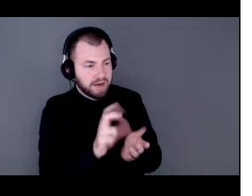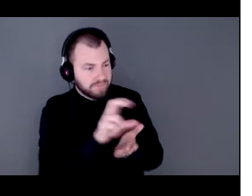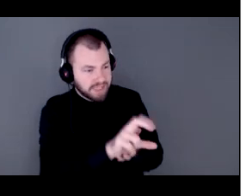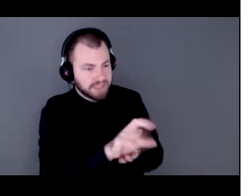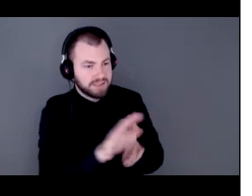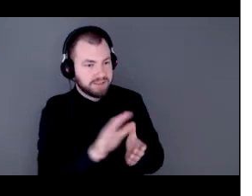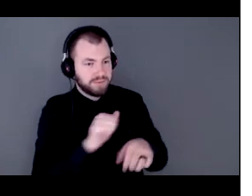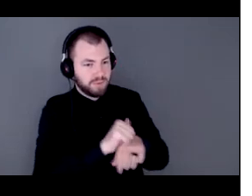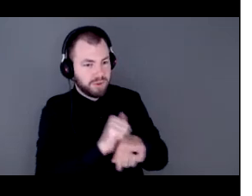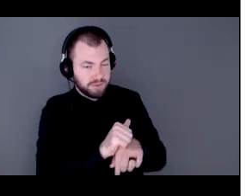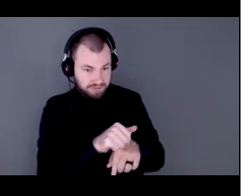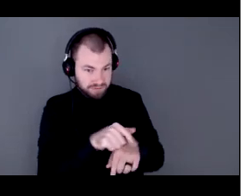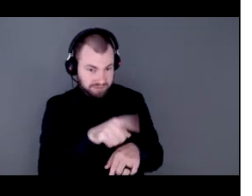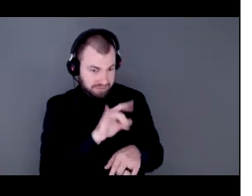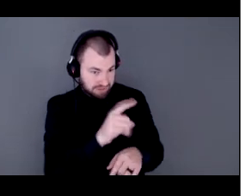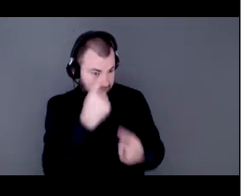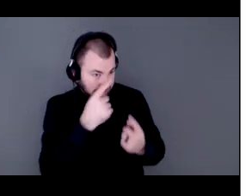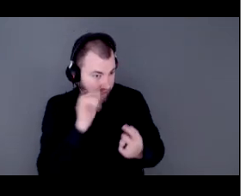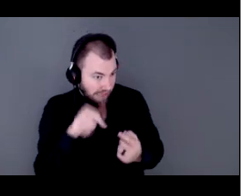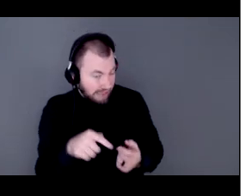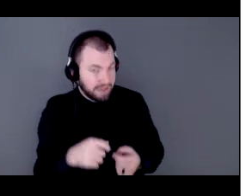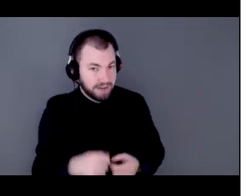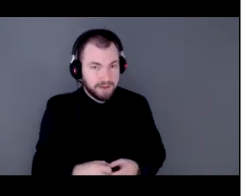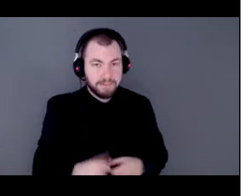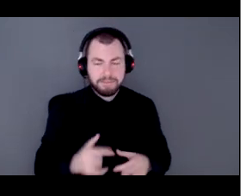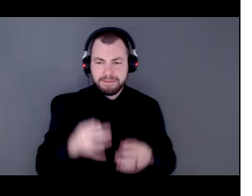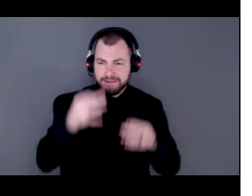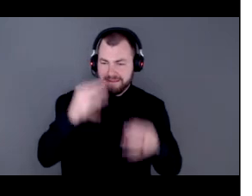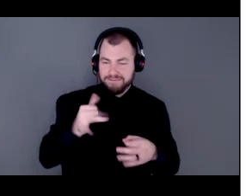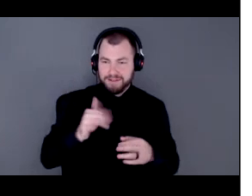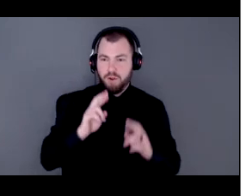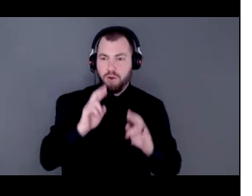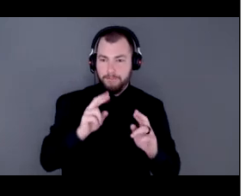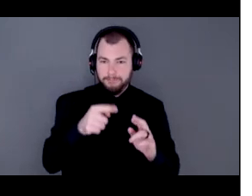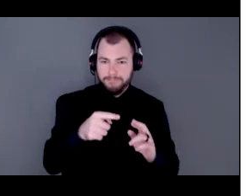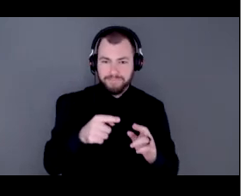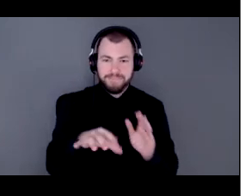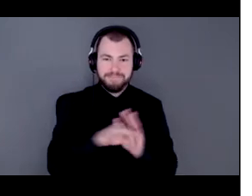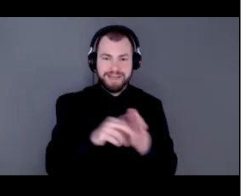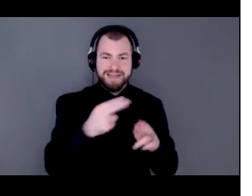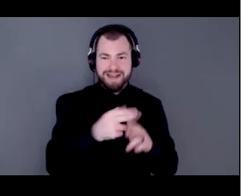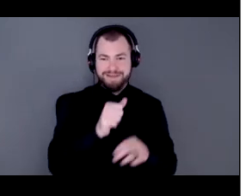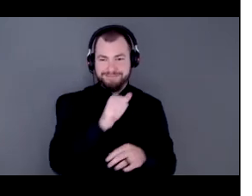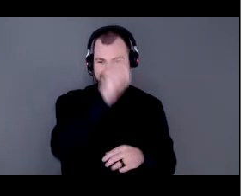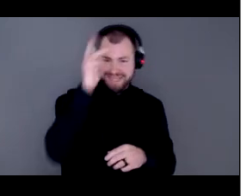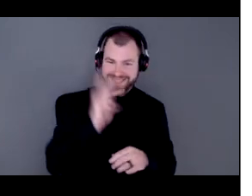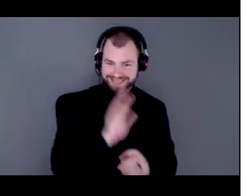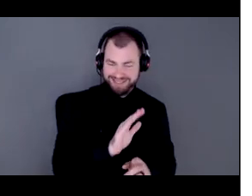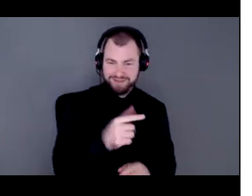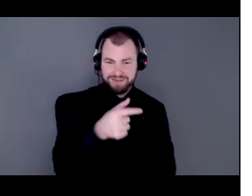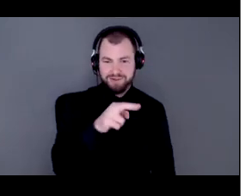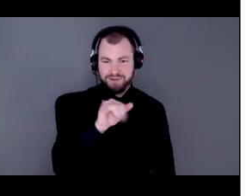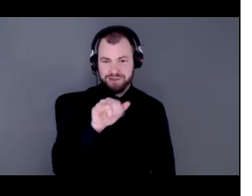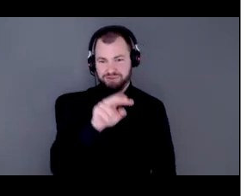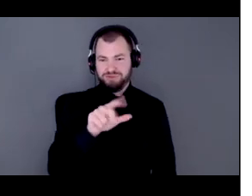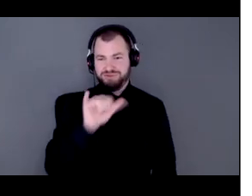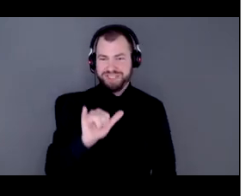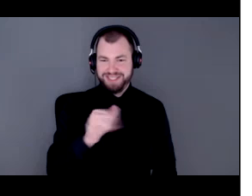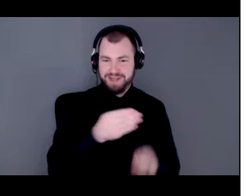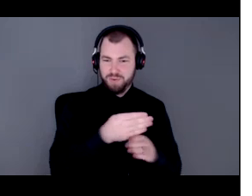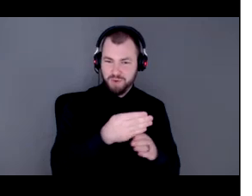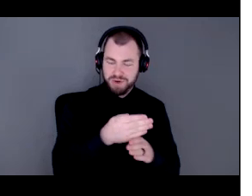you considered that, I guess? Yeah, it's certainly our hope. We picked a name that's Alaskan, Grizzly Wood. Now, I mean, that doesn't necessarily say much,